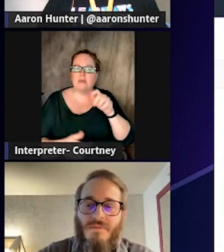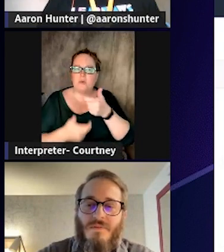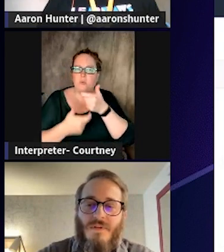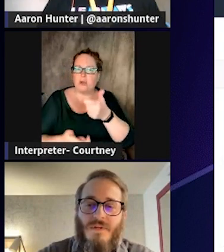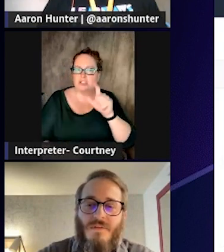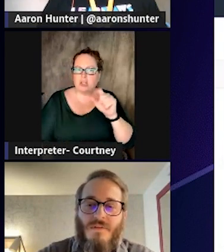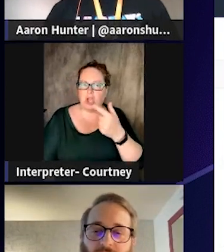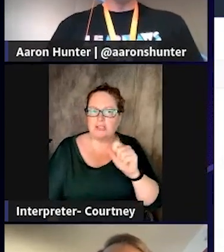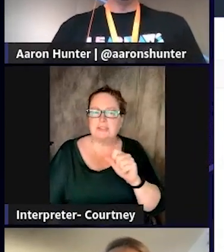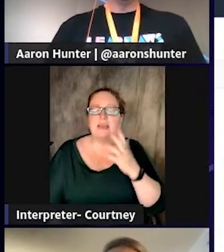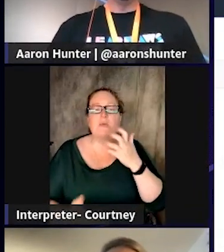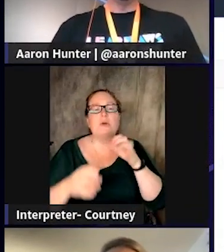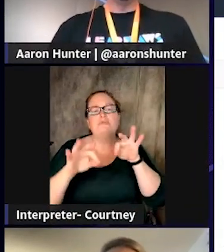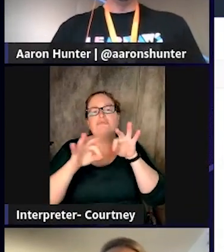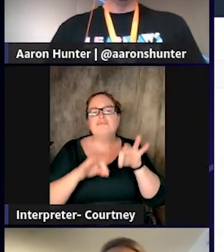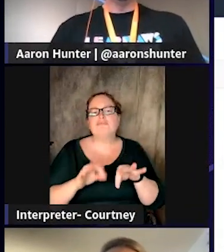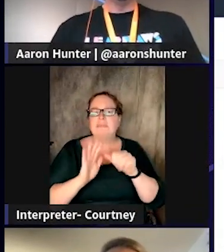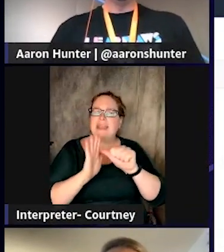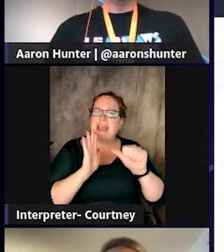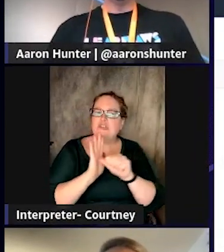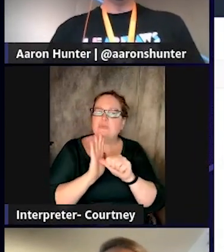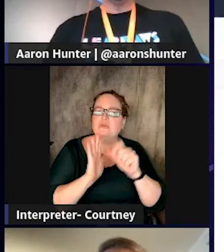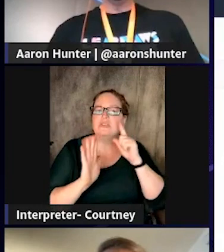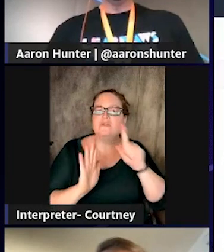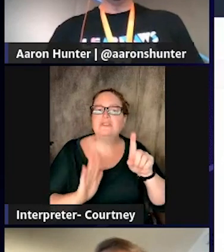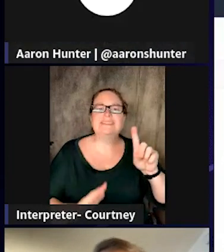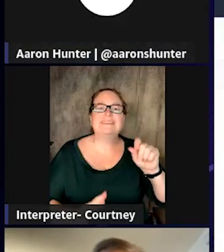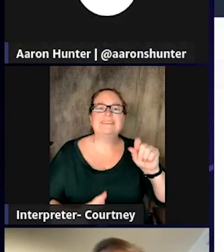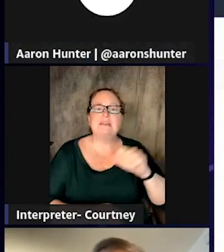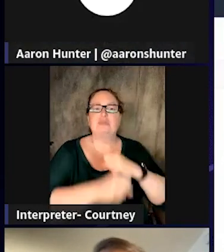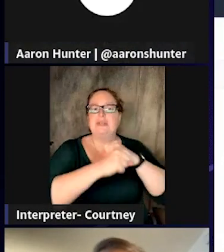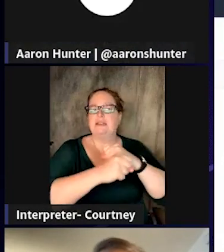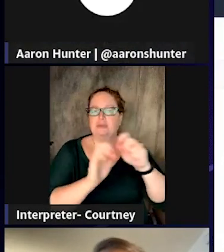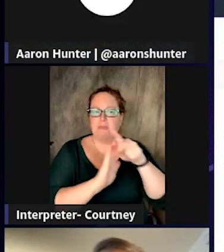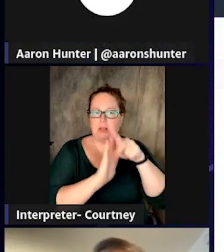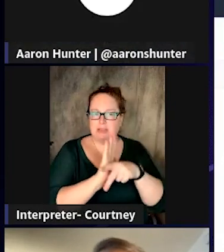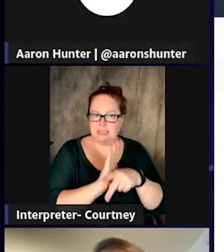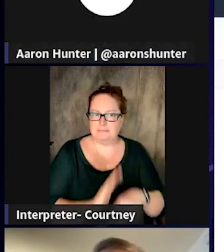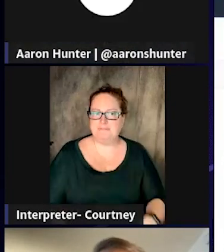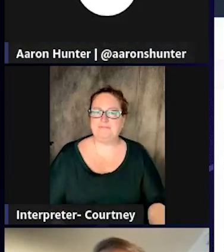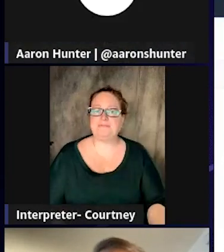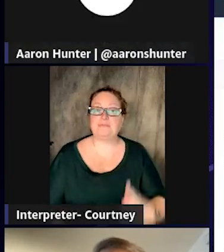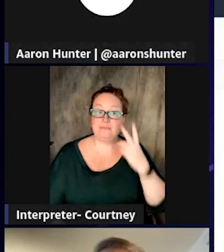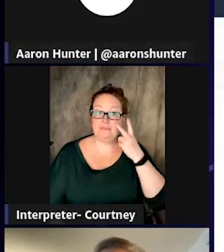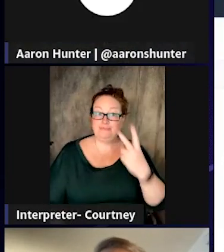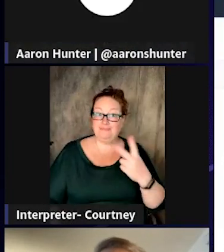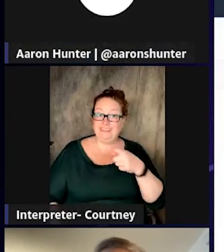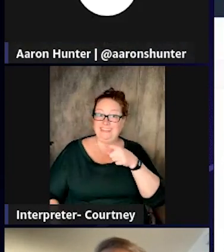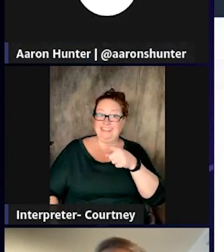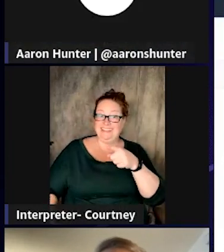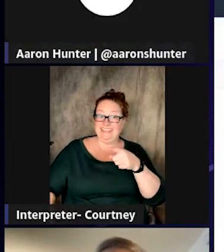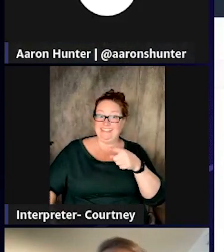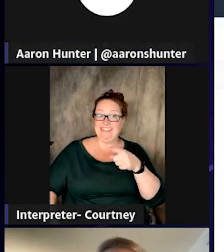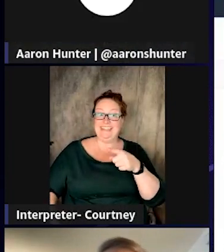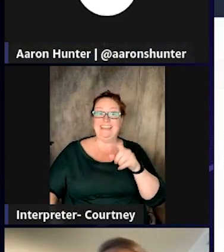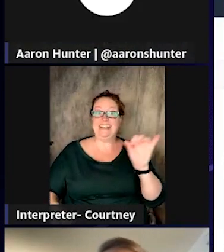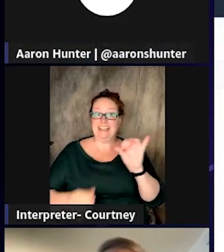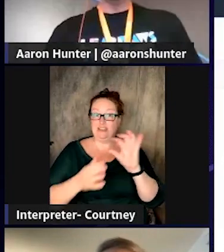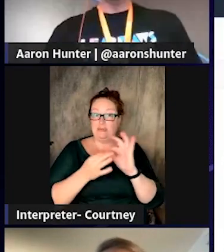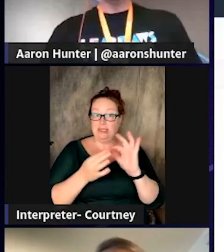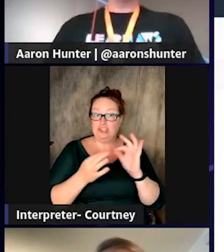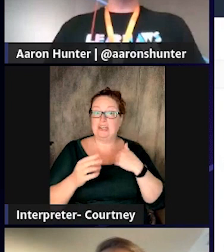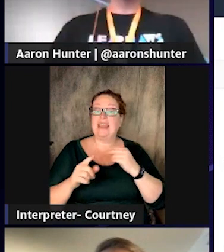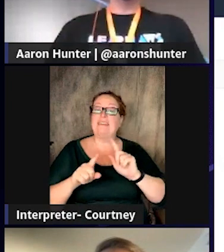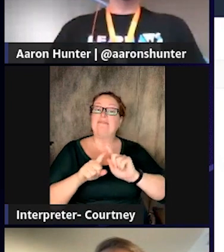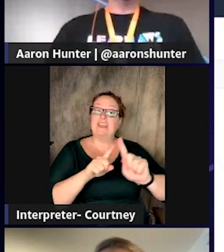through the attributes of a data protection policy. So you'll see in this view, as you mentioned, I have some various log